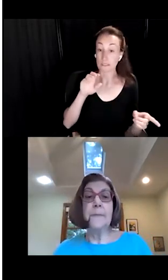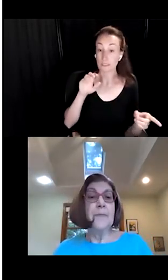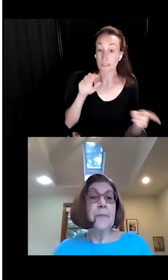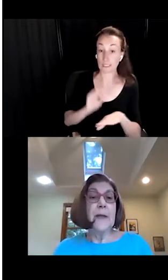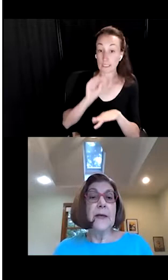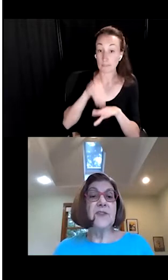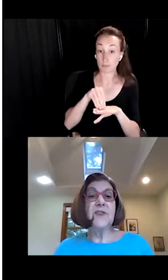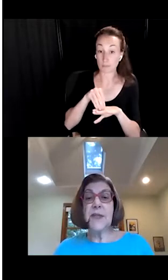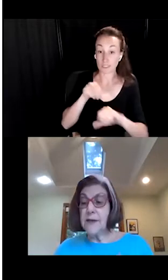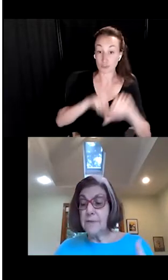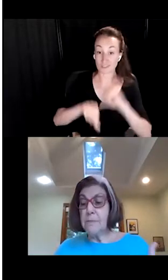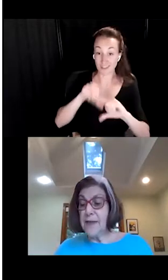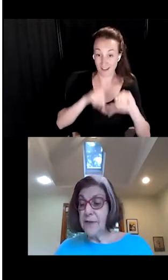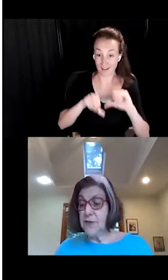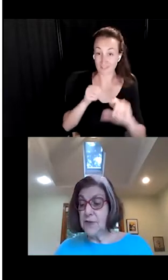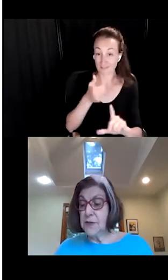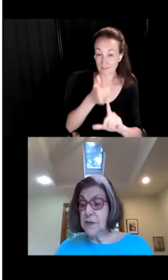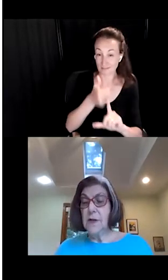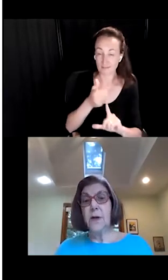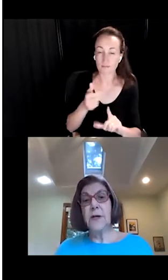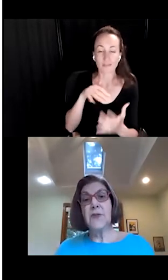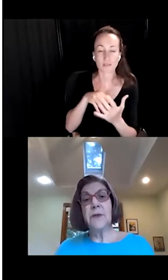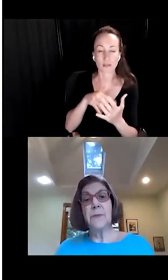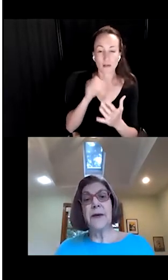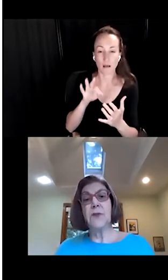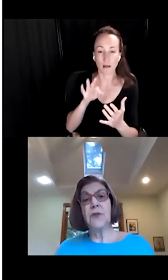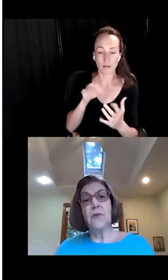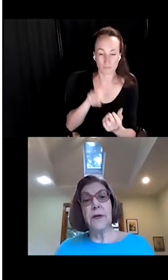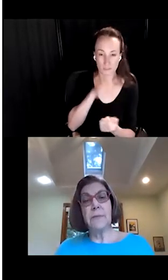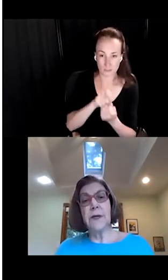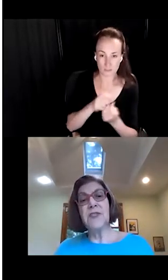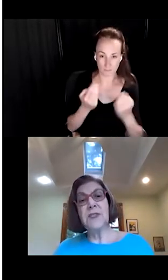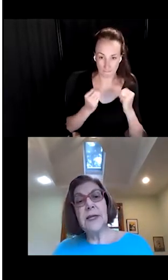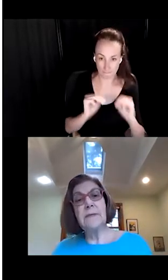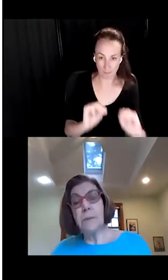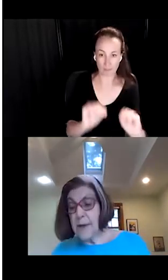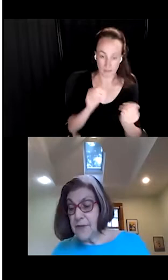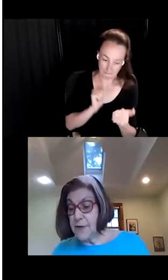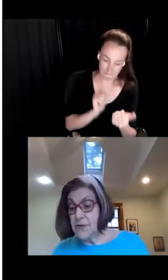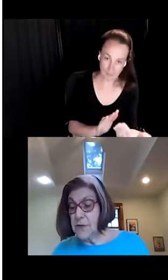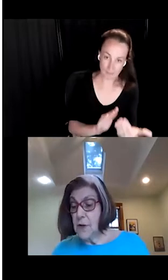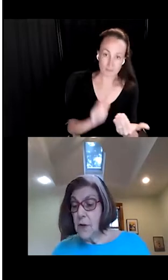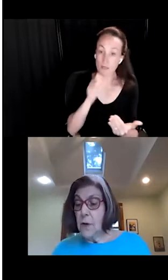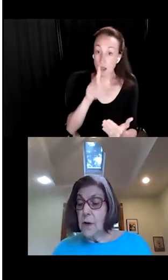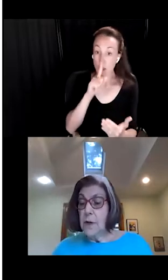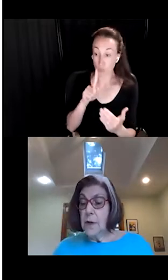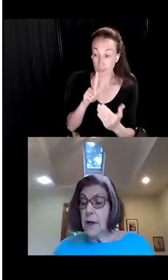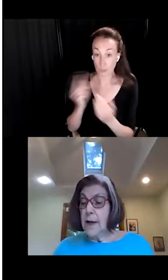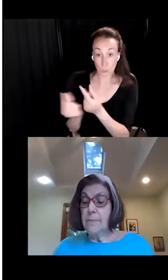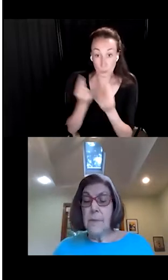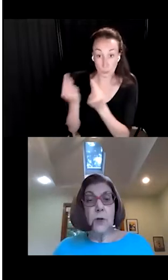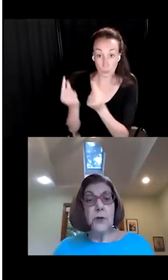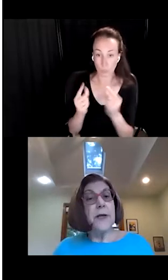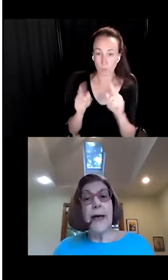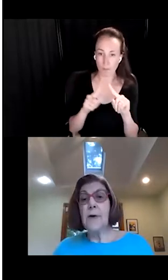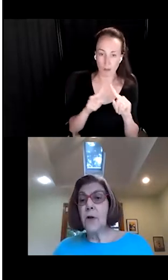on, is a study of the methods, not so much about the doing, but a study of the methods